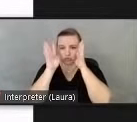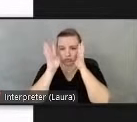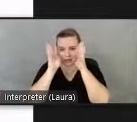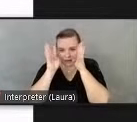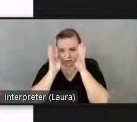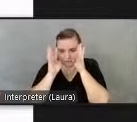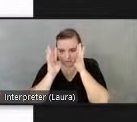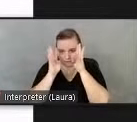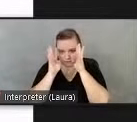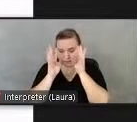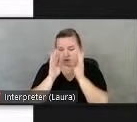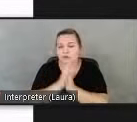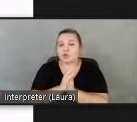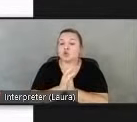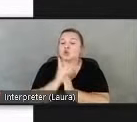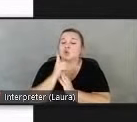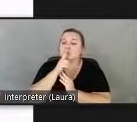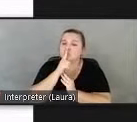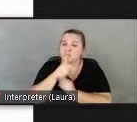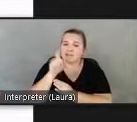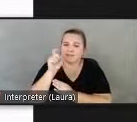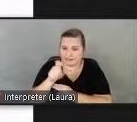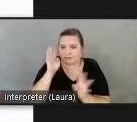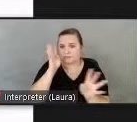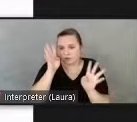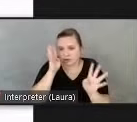doing. You really do need to be creative.